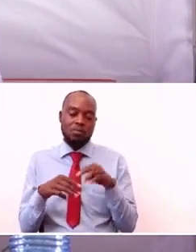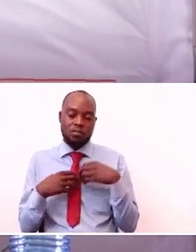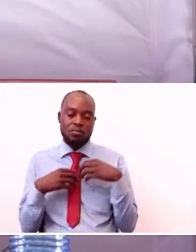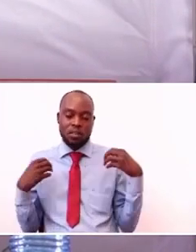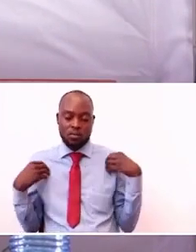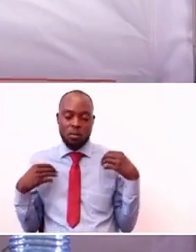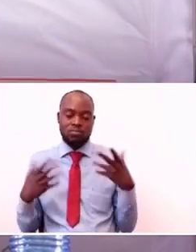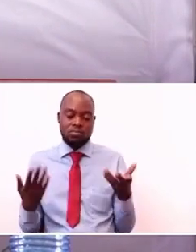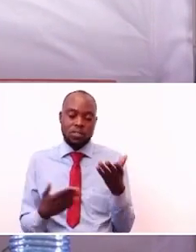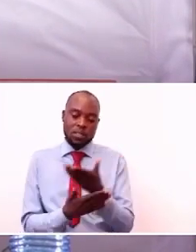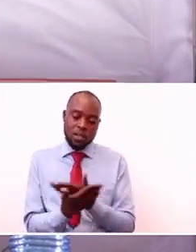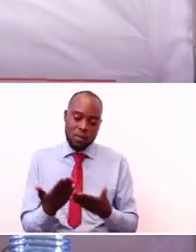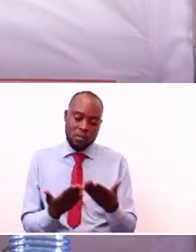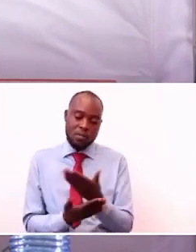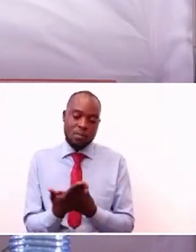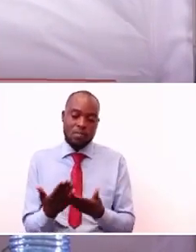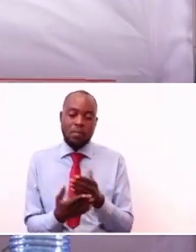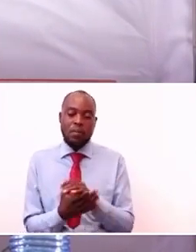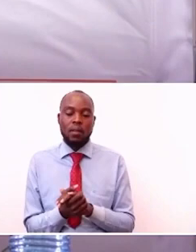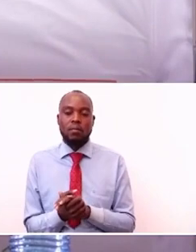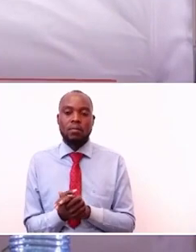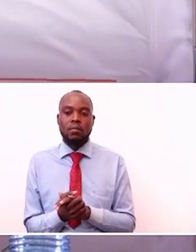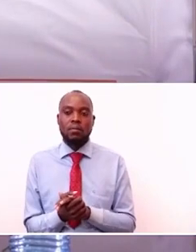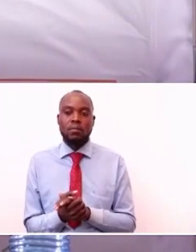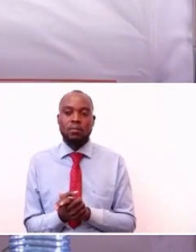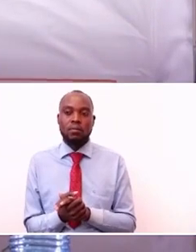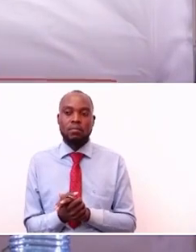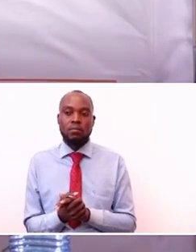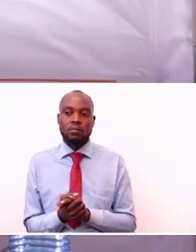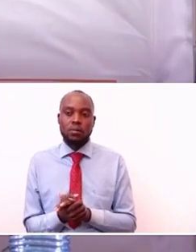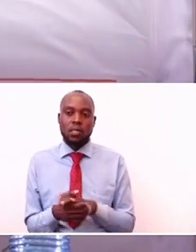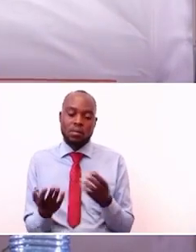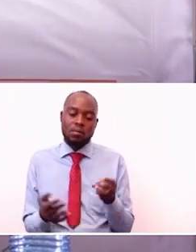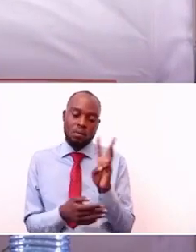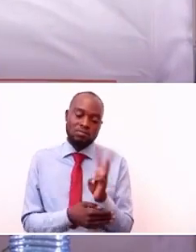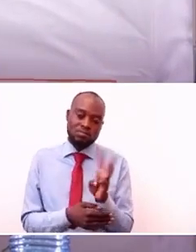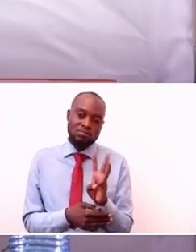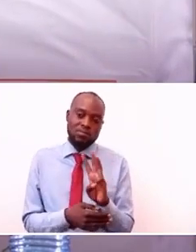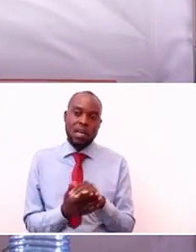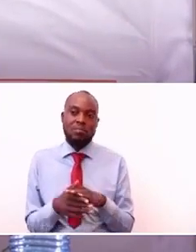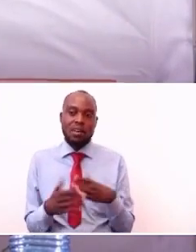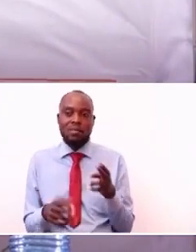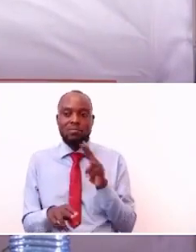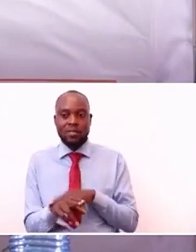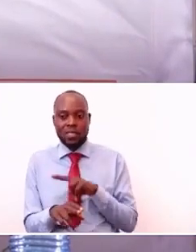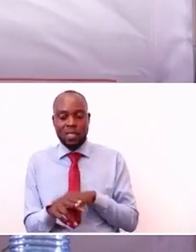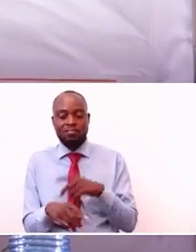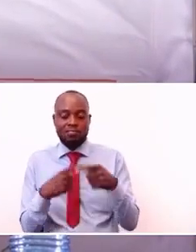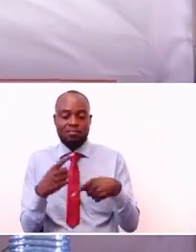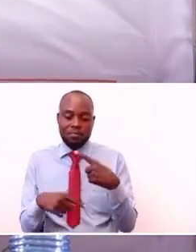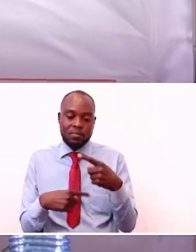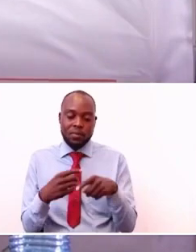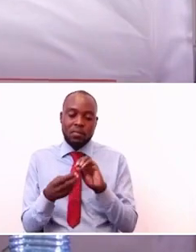have conversations over dinner, over WhatsApp, over conversations. I am really